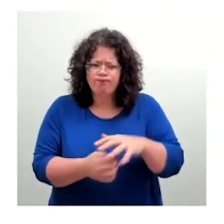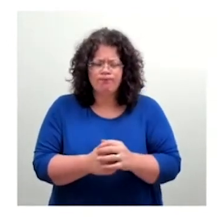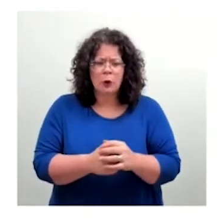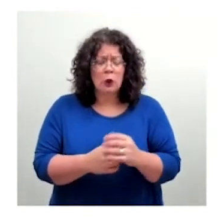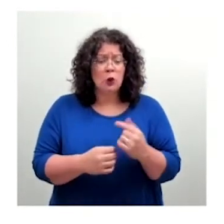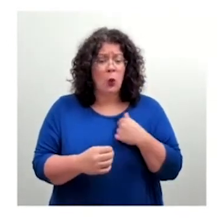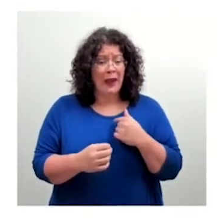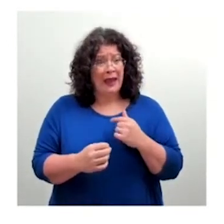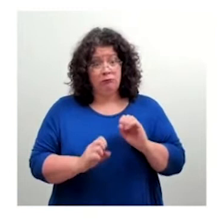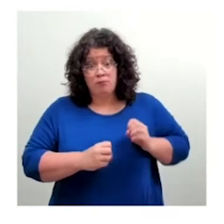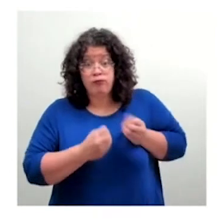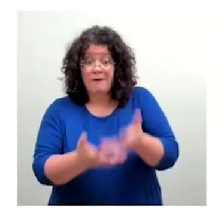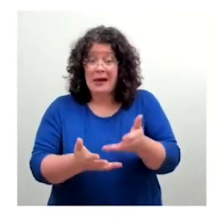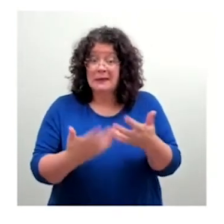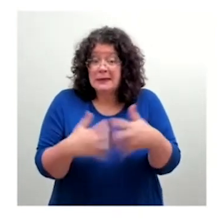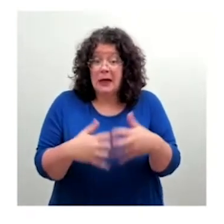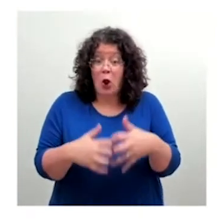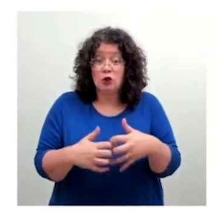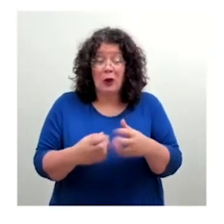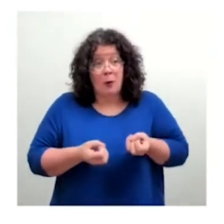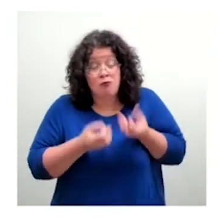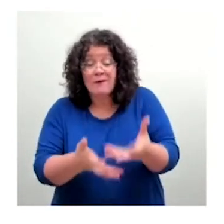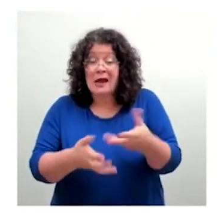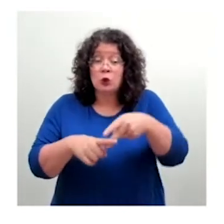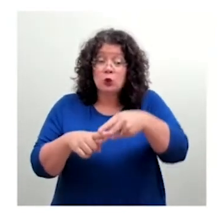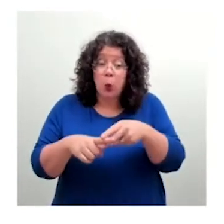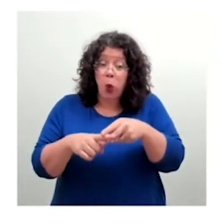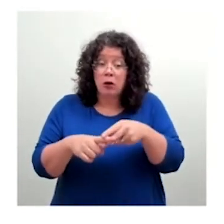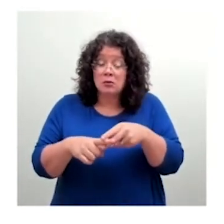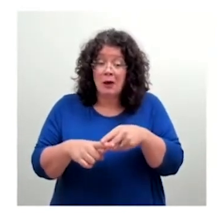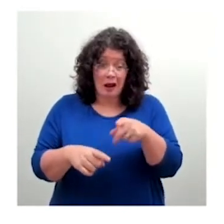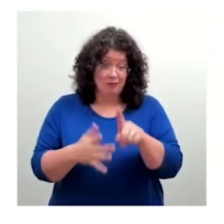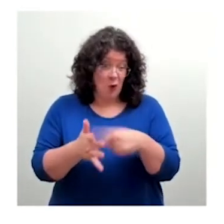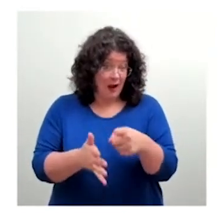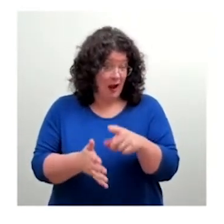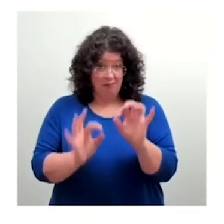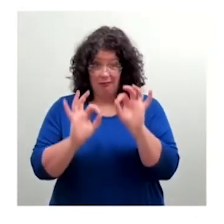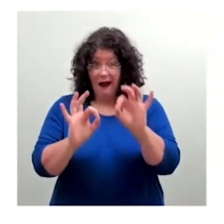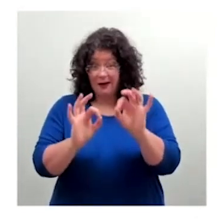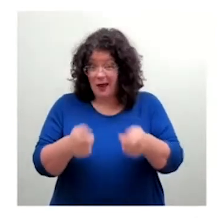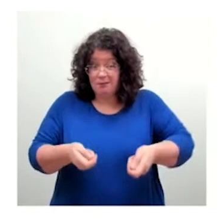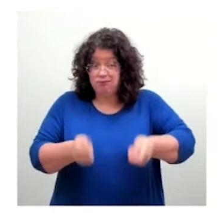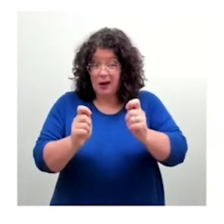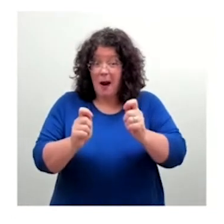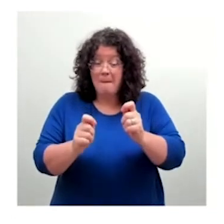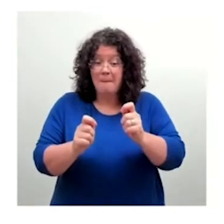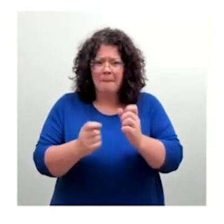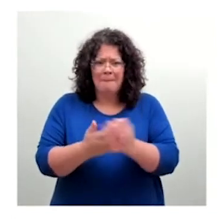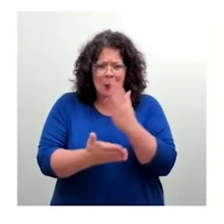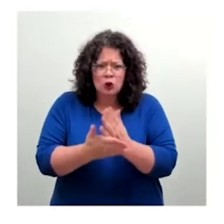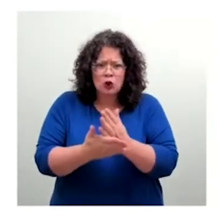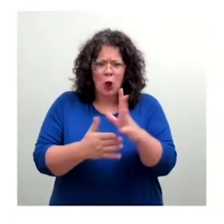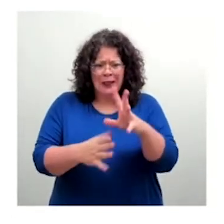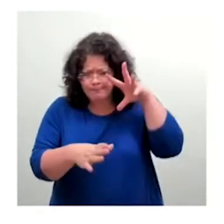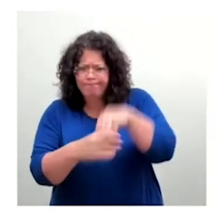that is how we develop our tools. So our productivity tools have those accessibility features built in. And part of what we're